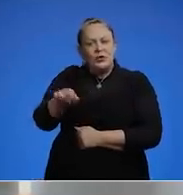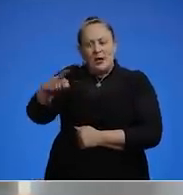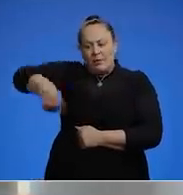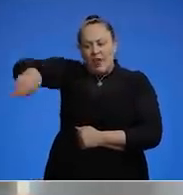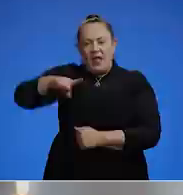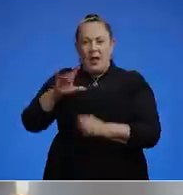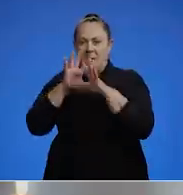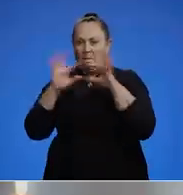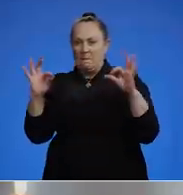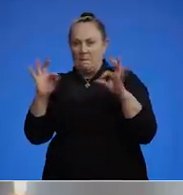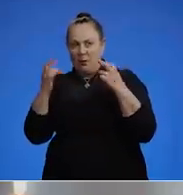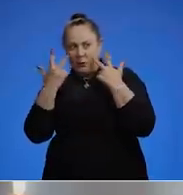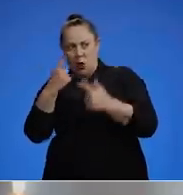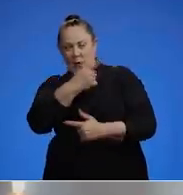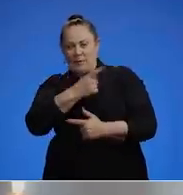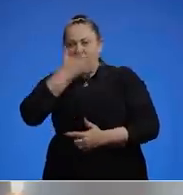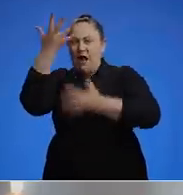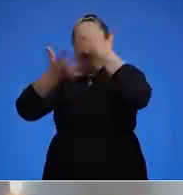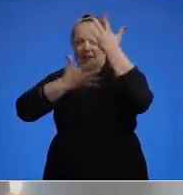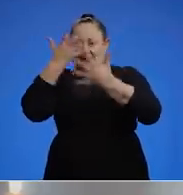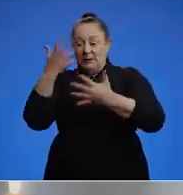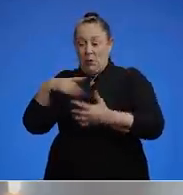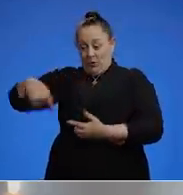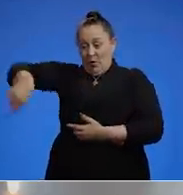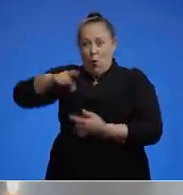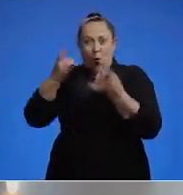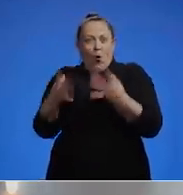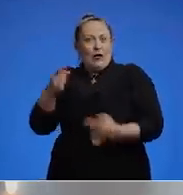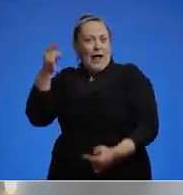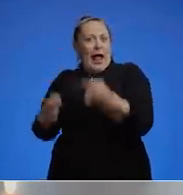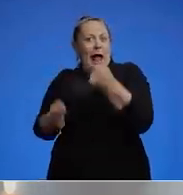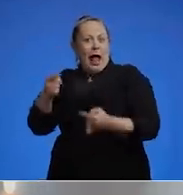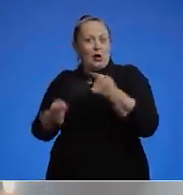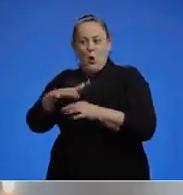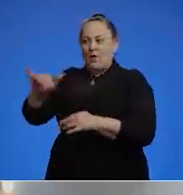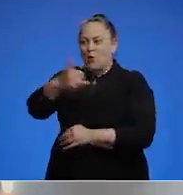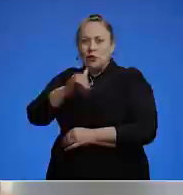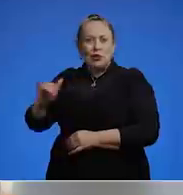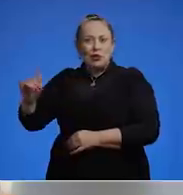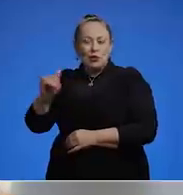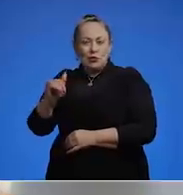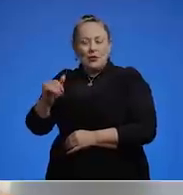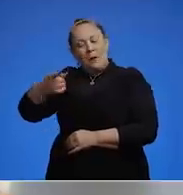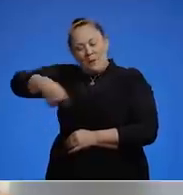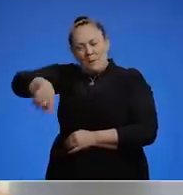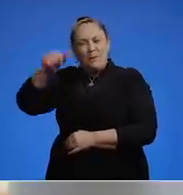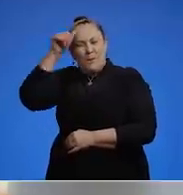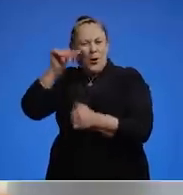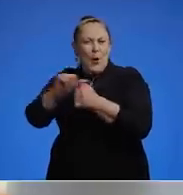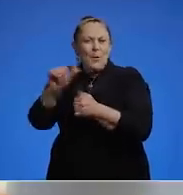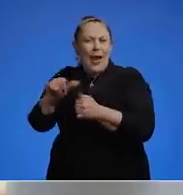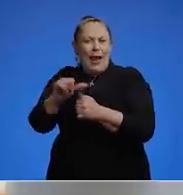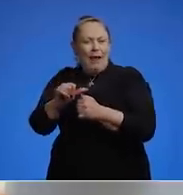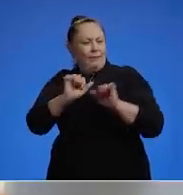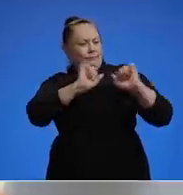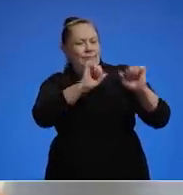Their silence betrays embarrassment. They'd been arguing along the road, yet they'd been with Jesus long enough to